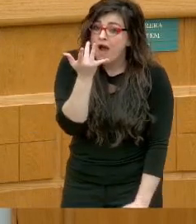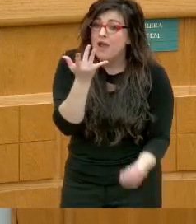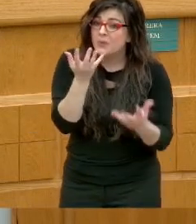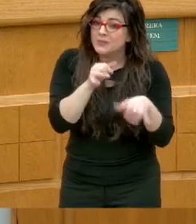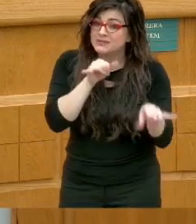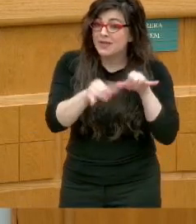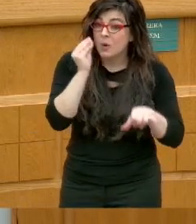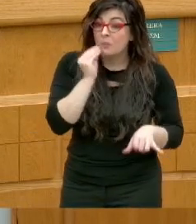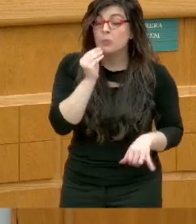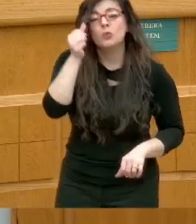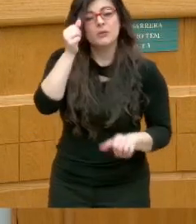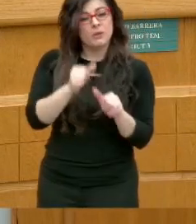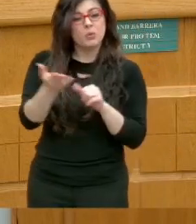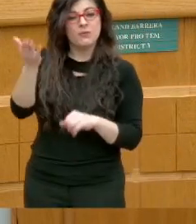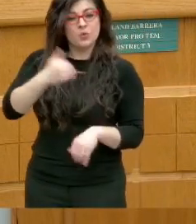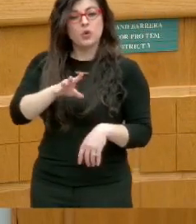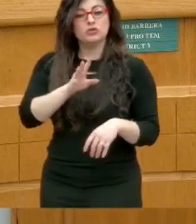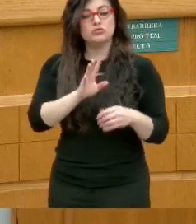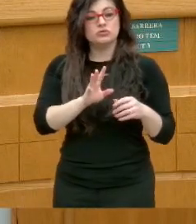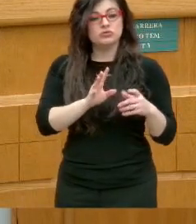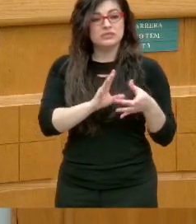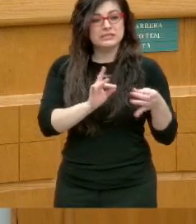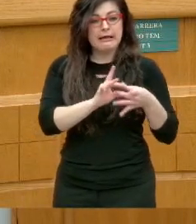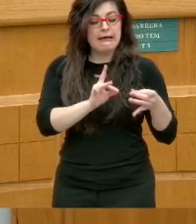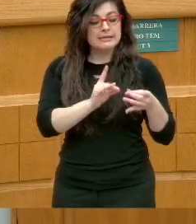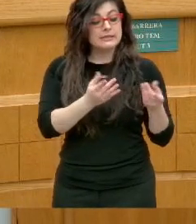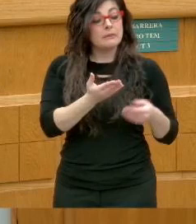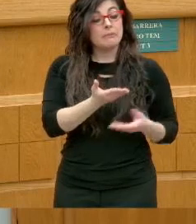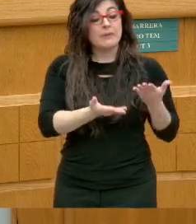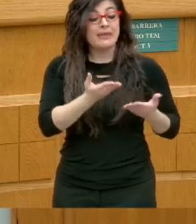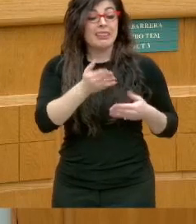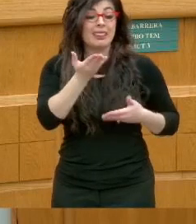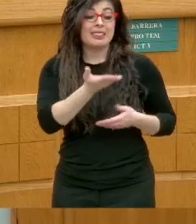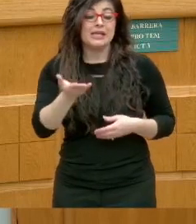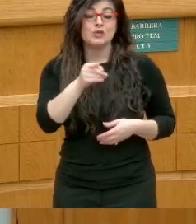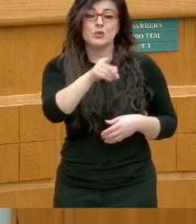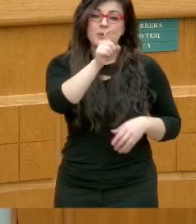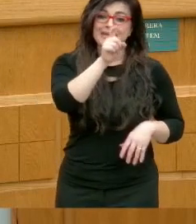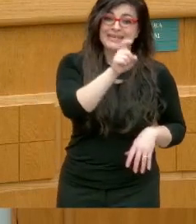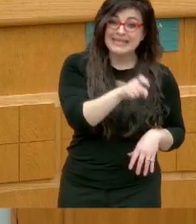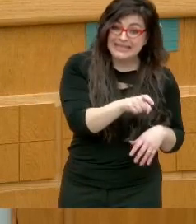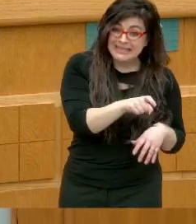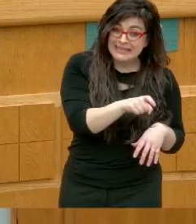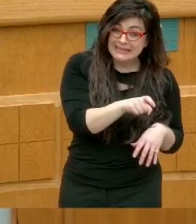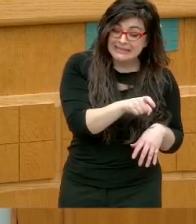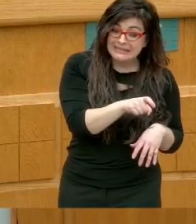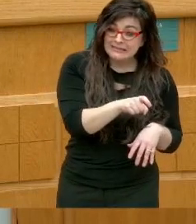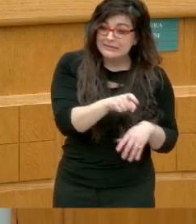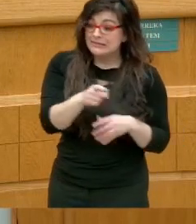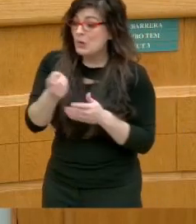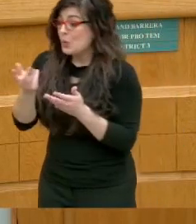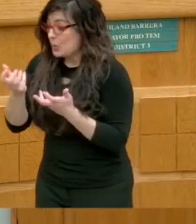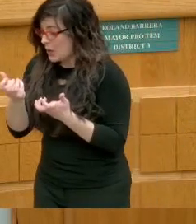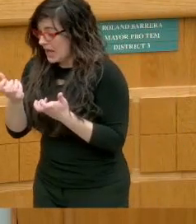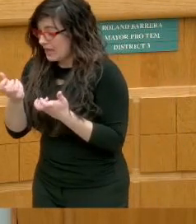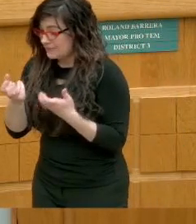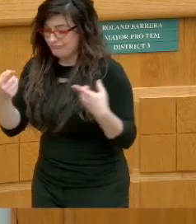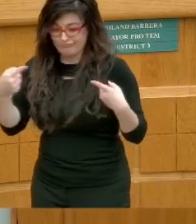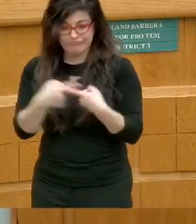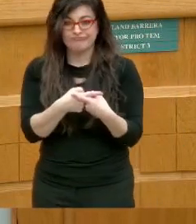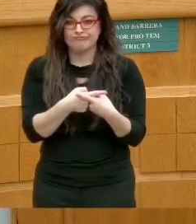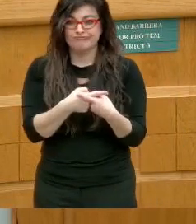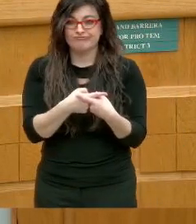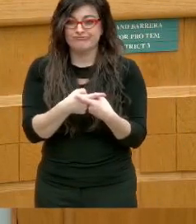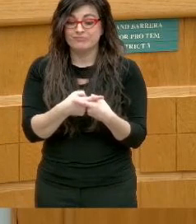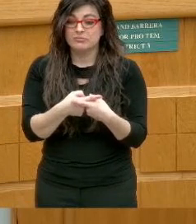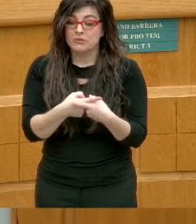things you need to do rather than things you want to do. So I want to reiterate some of those important things because nothing has